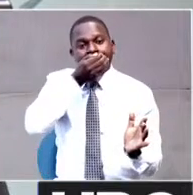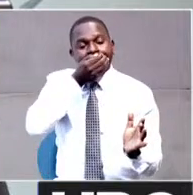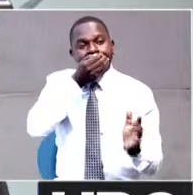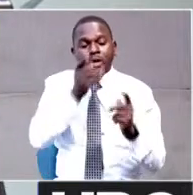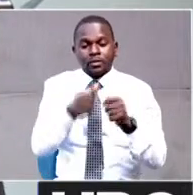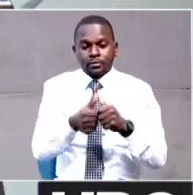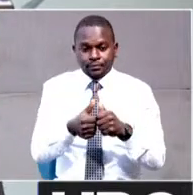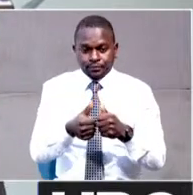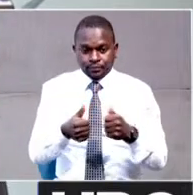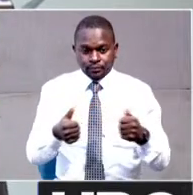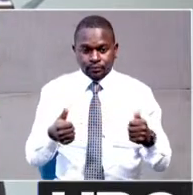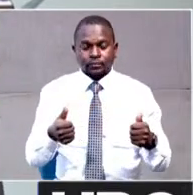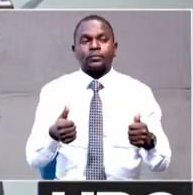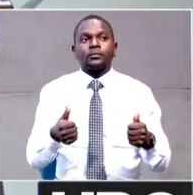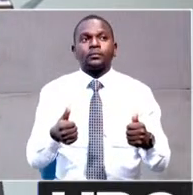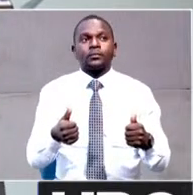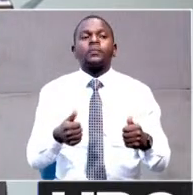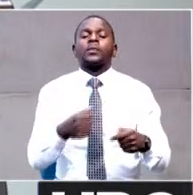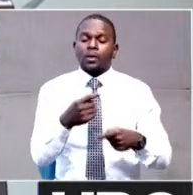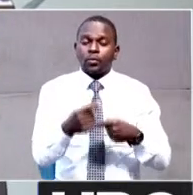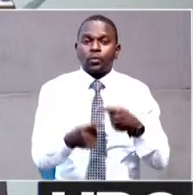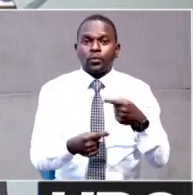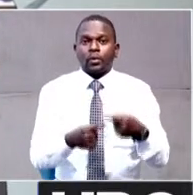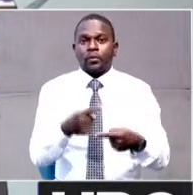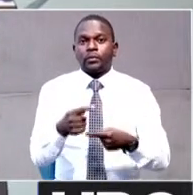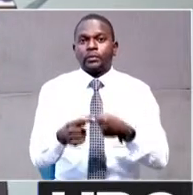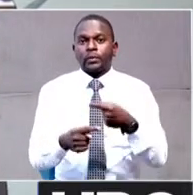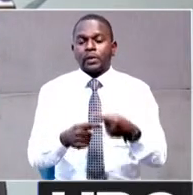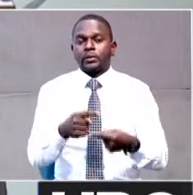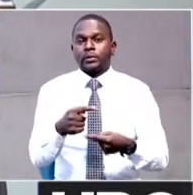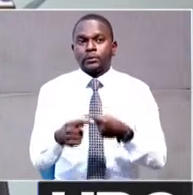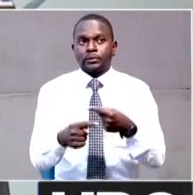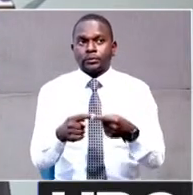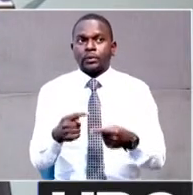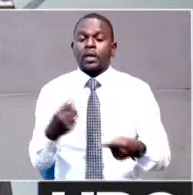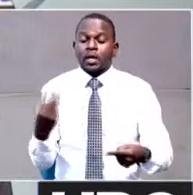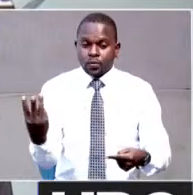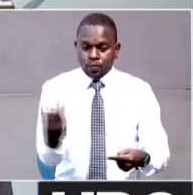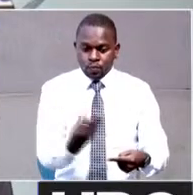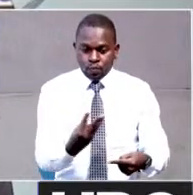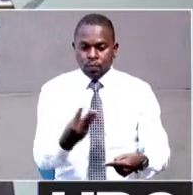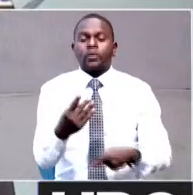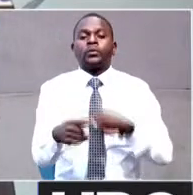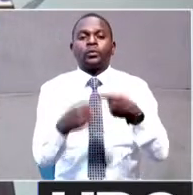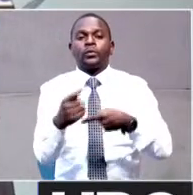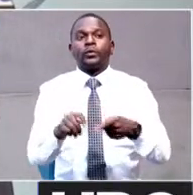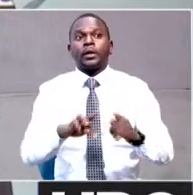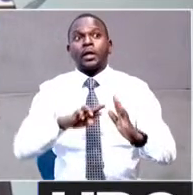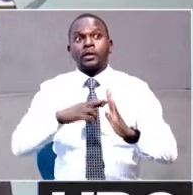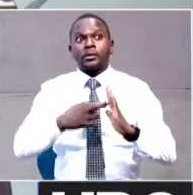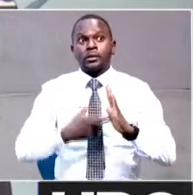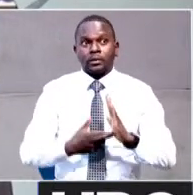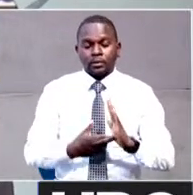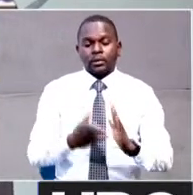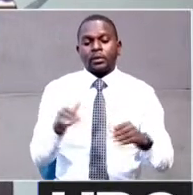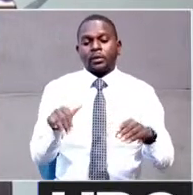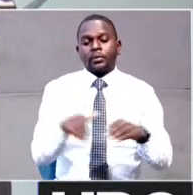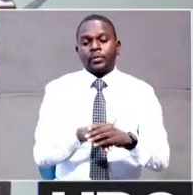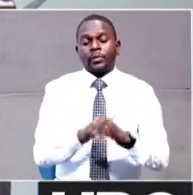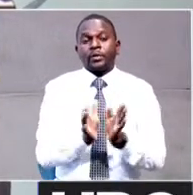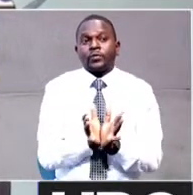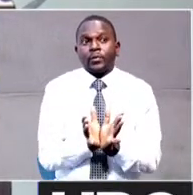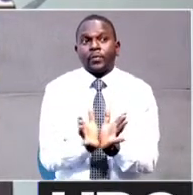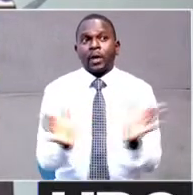correctly and consistently. We shall continue to require members of the